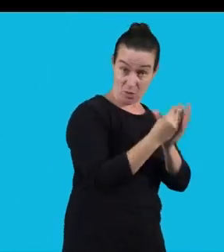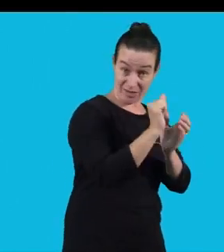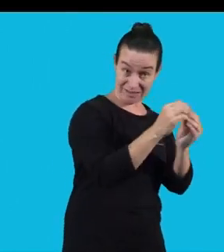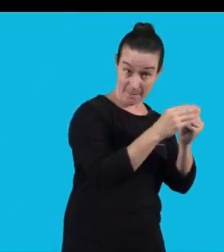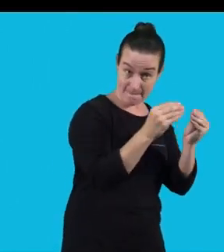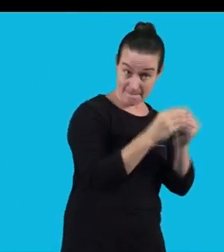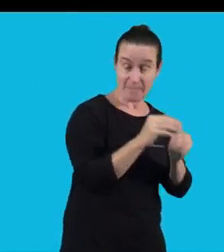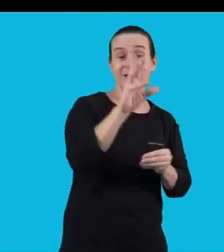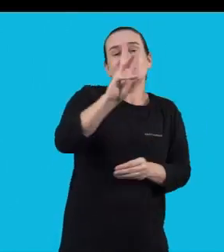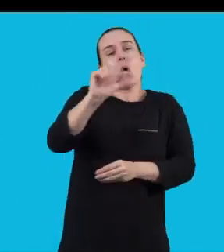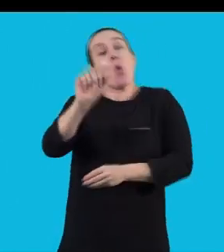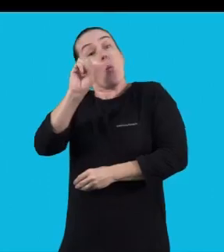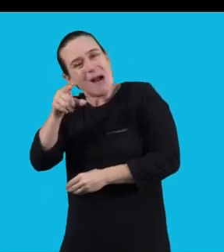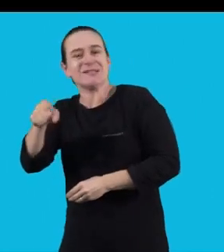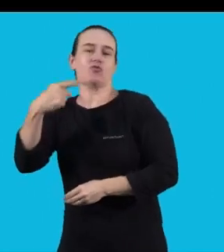only one committee.